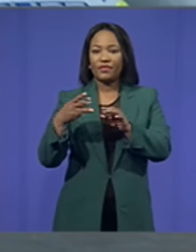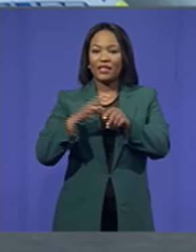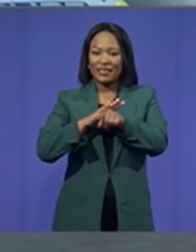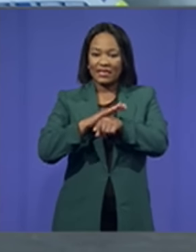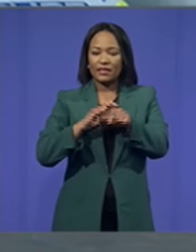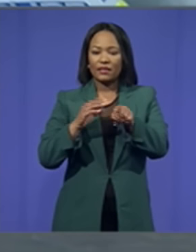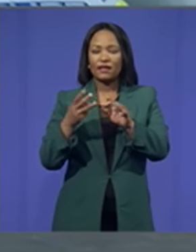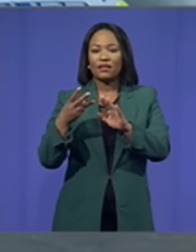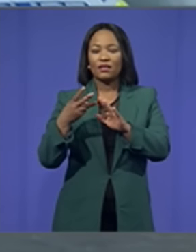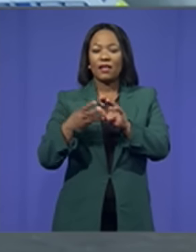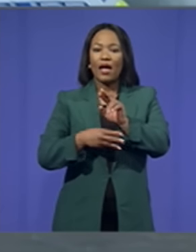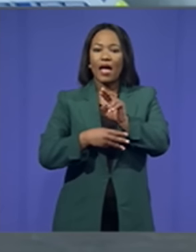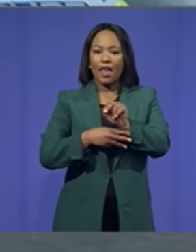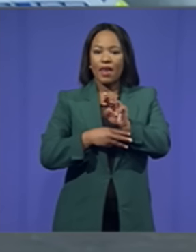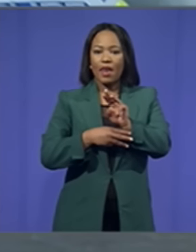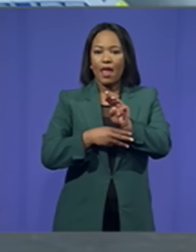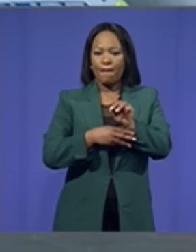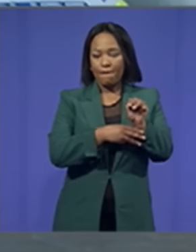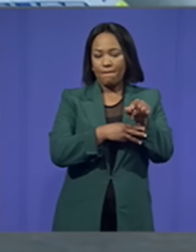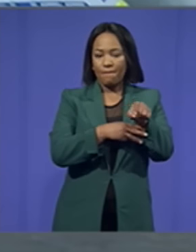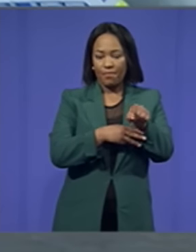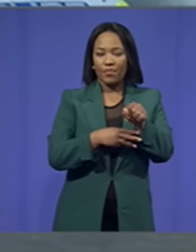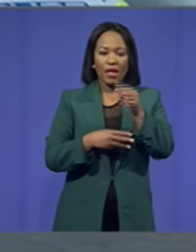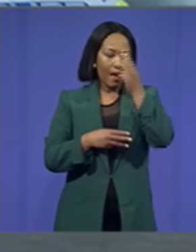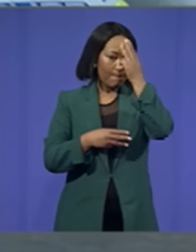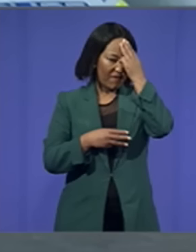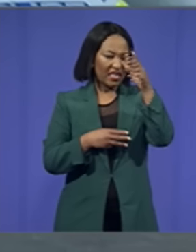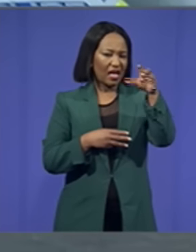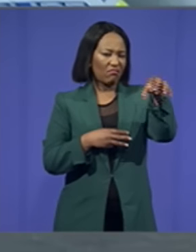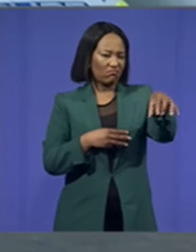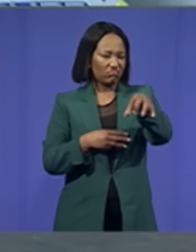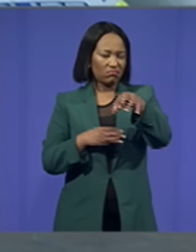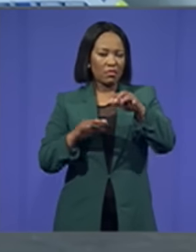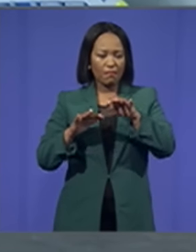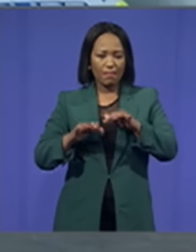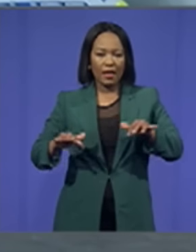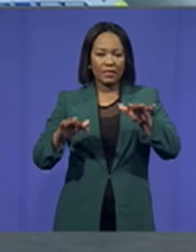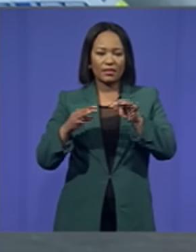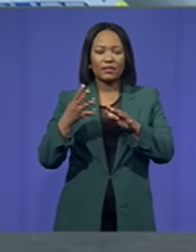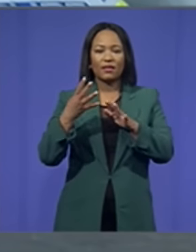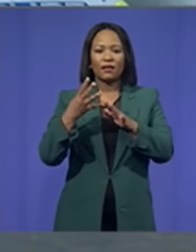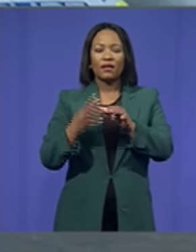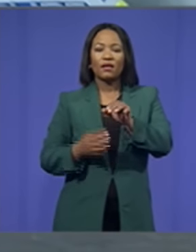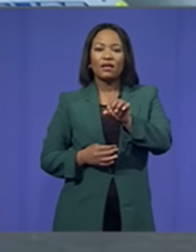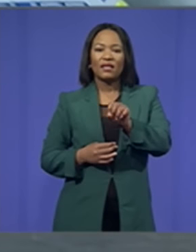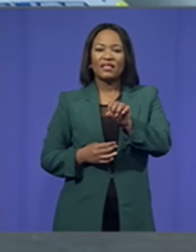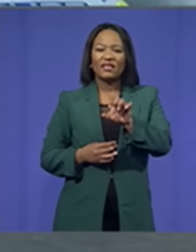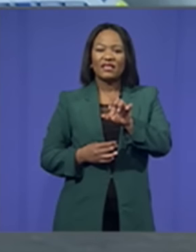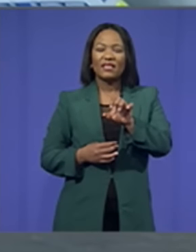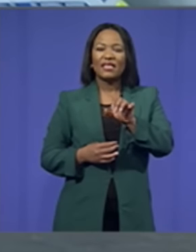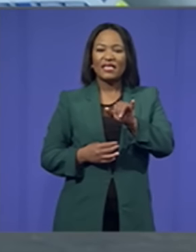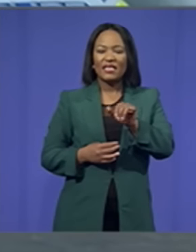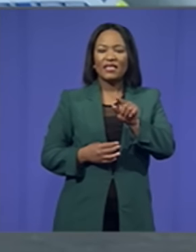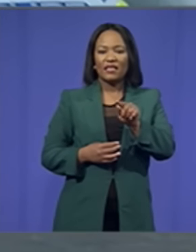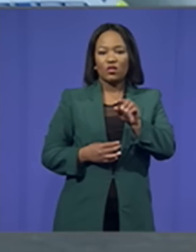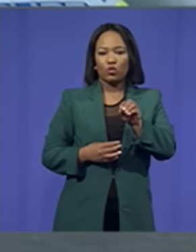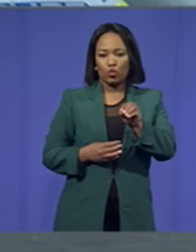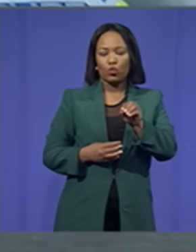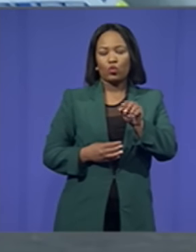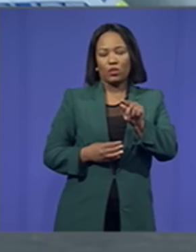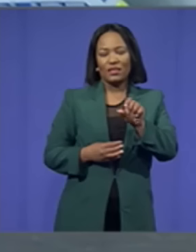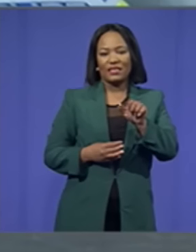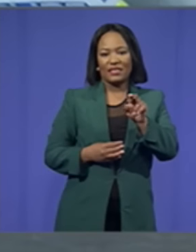ngaka modiri molema se sa akaretsang toropo Mahikeng ko le teng go nile le ditshupetso mo go le kwa motsesetoropong o Itsoseng o fitlhelwang ka fa ntle ga toropo ya Lichtenburg, mme fa le beletse kwa